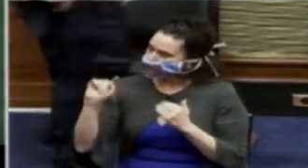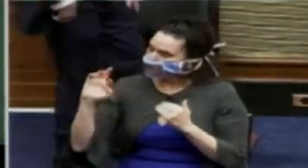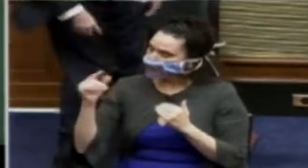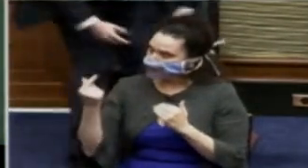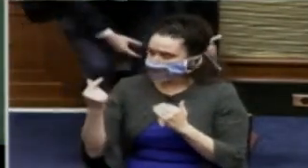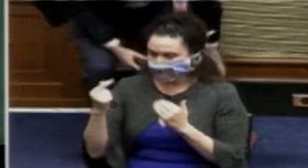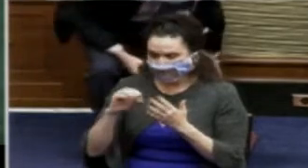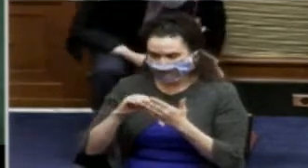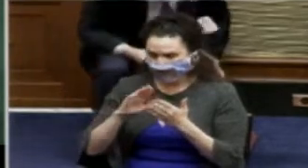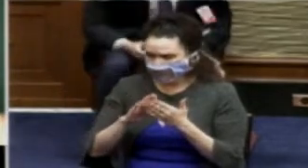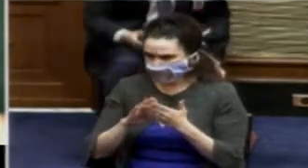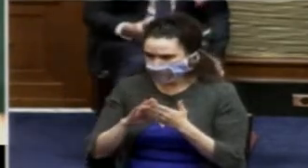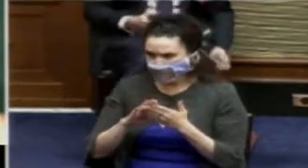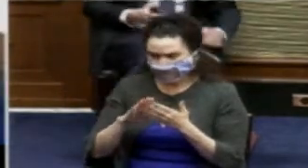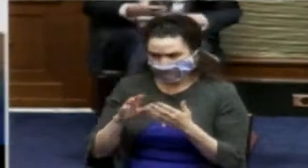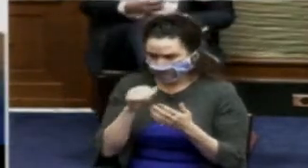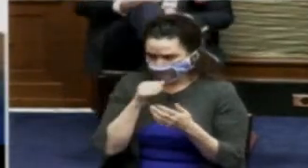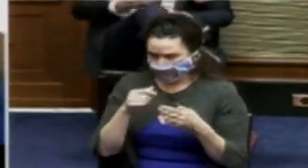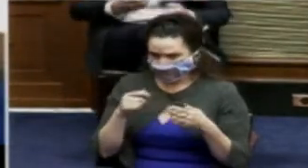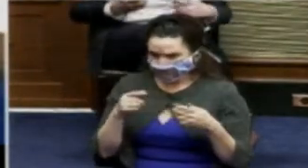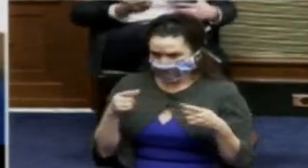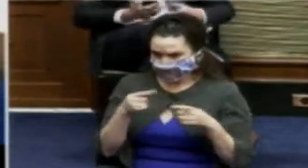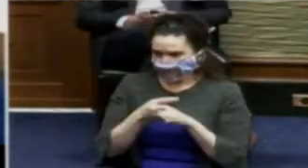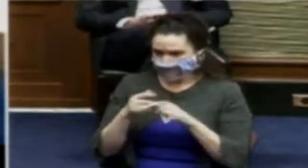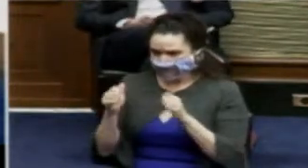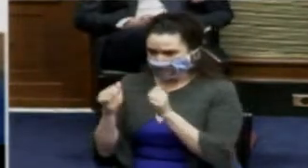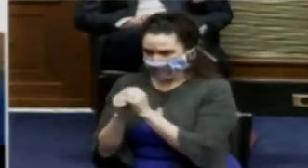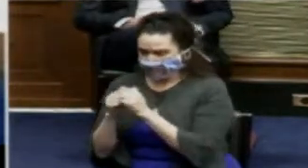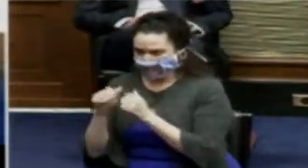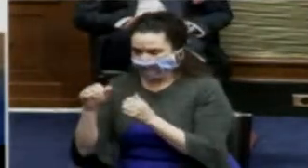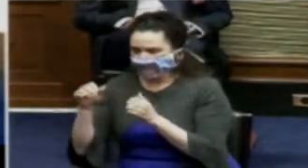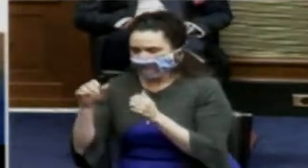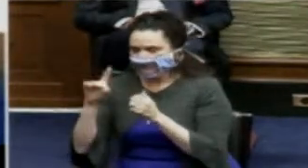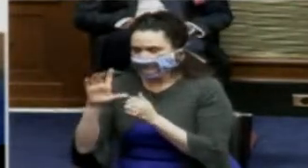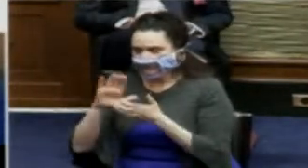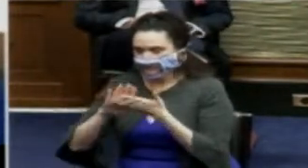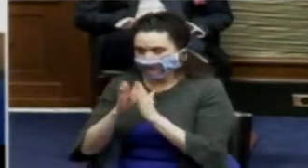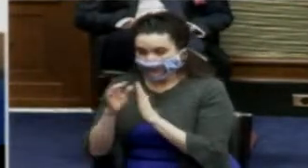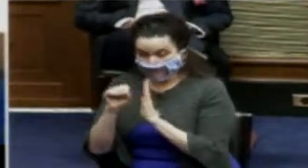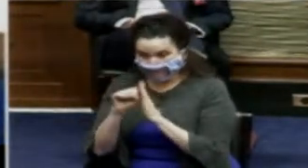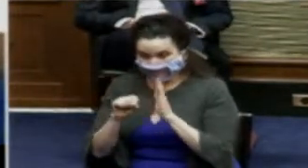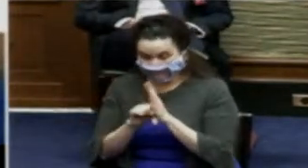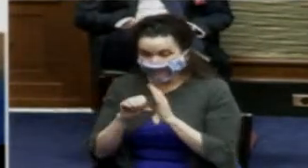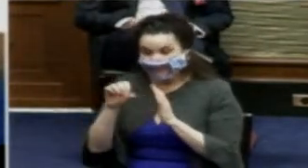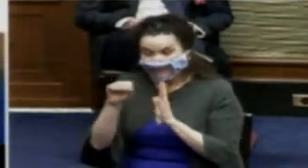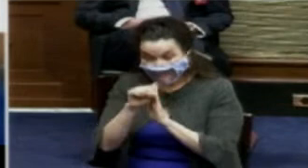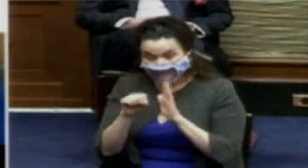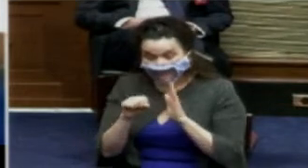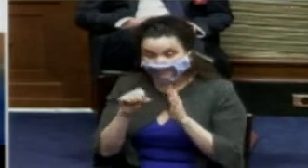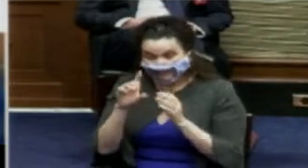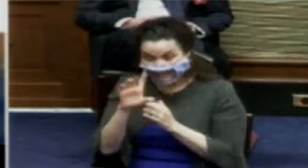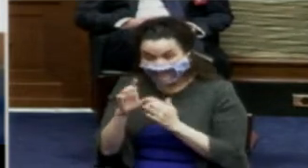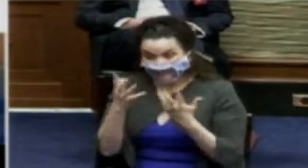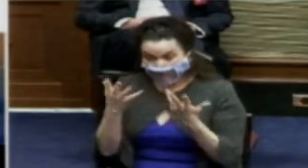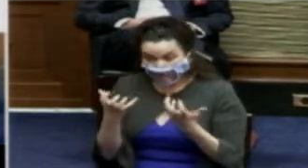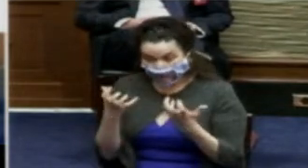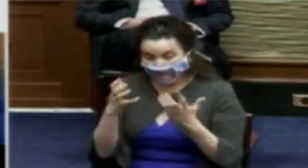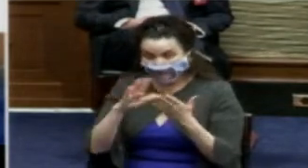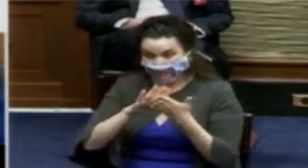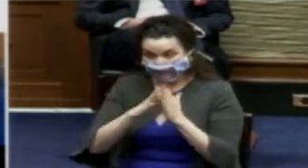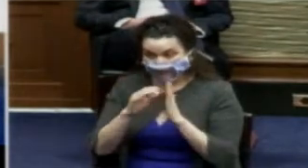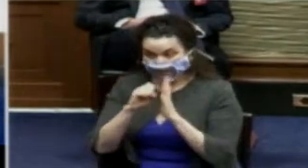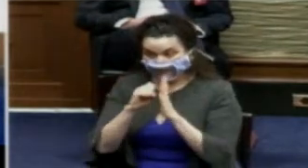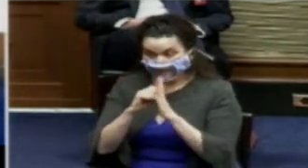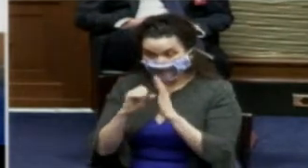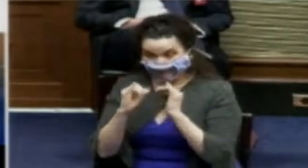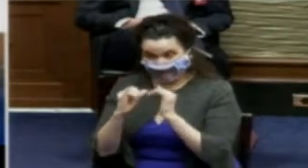Mayor Bowser, does the state of Washington, D.C. seek to enter the union on anything other than an equal footing with the other